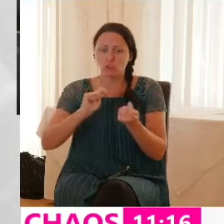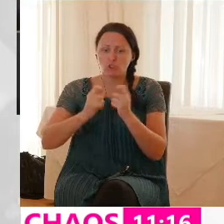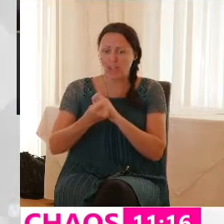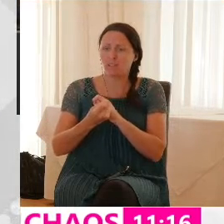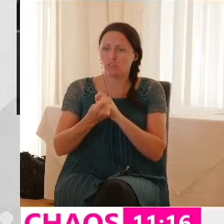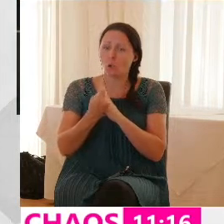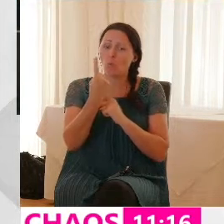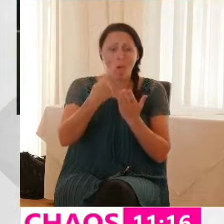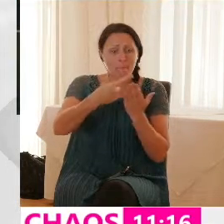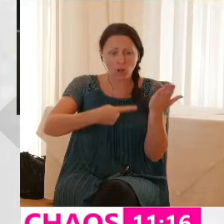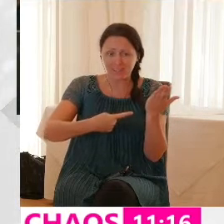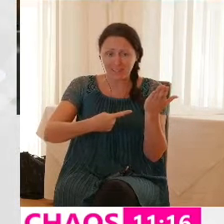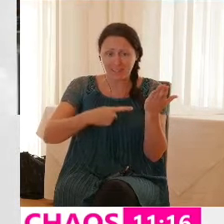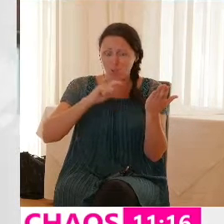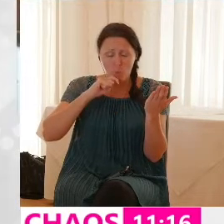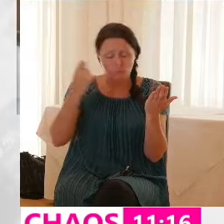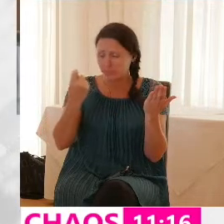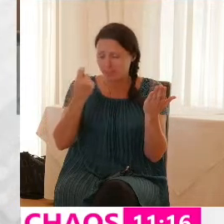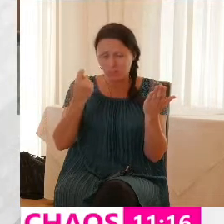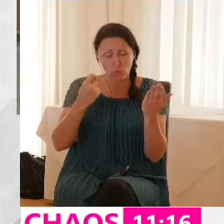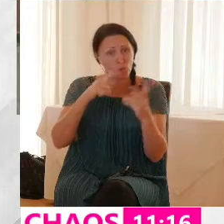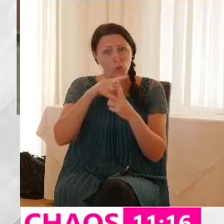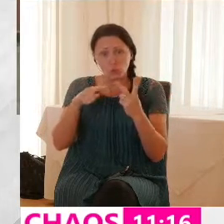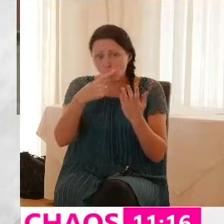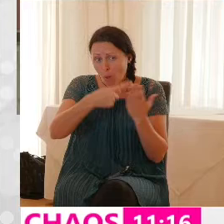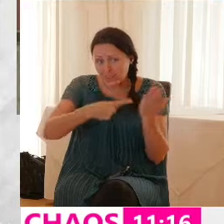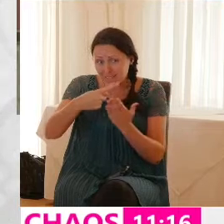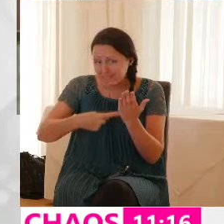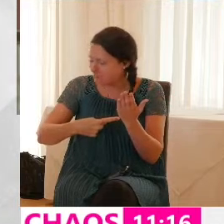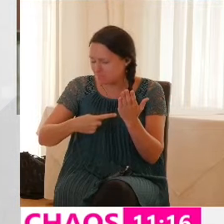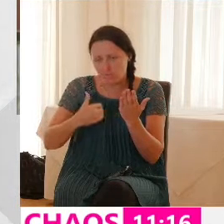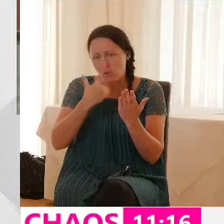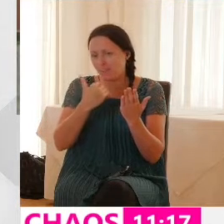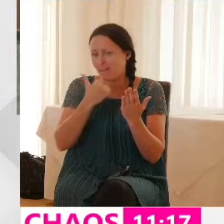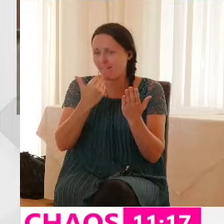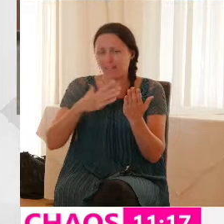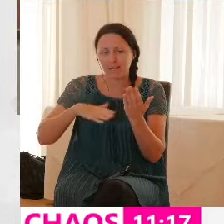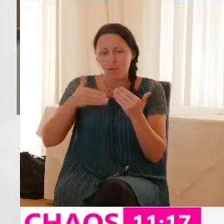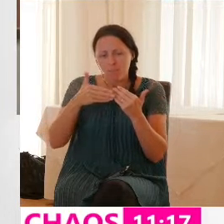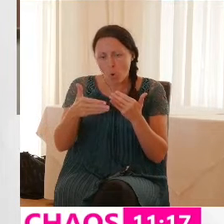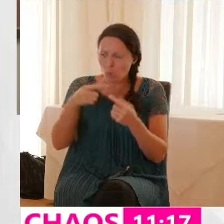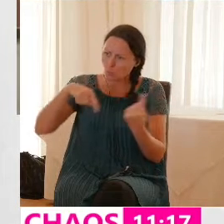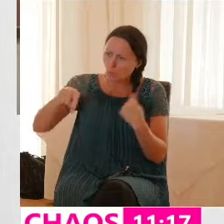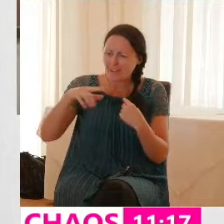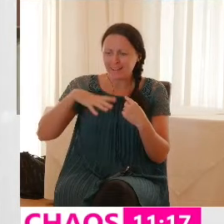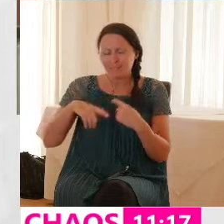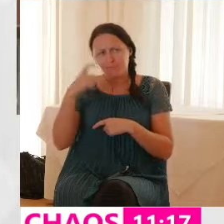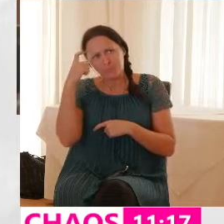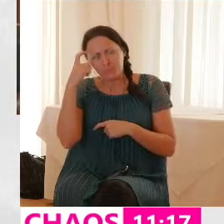One policy is not going to work. Two policy is not going to work. We have to sit and ponder on this complexity and